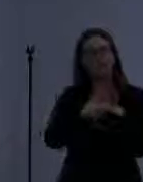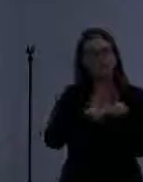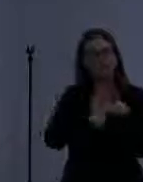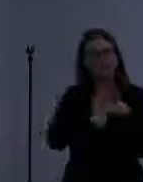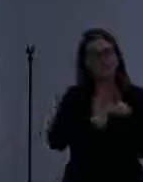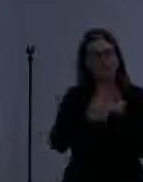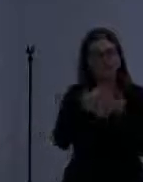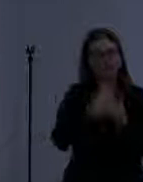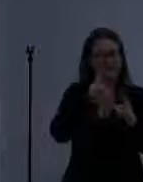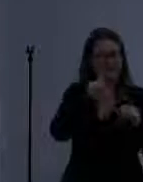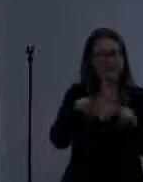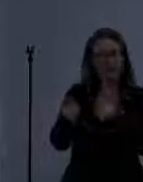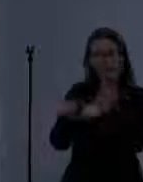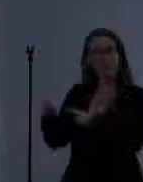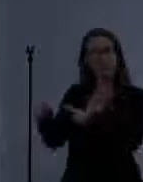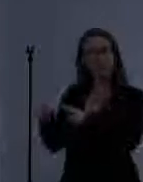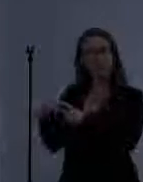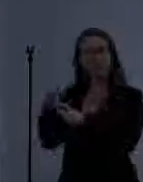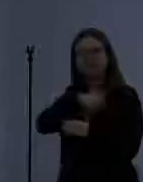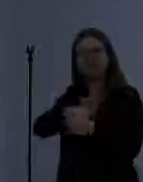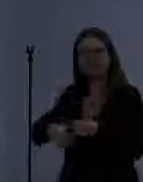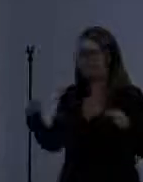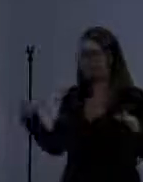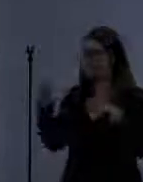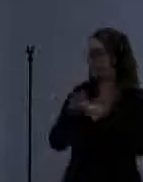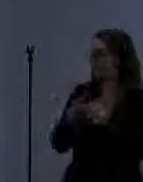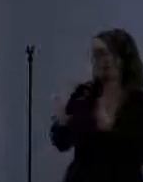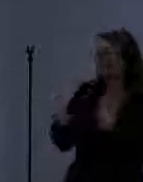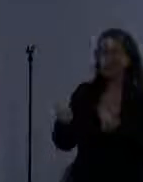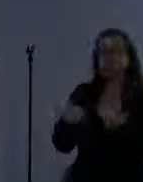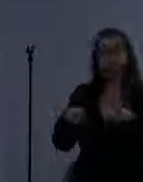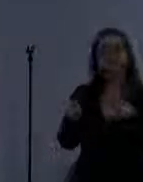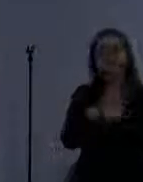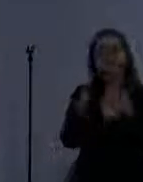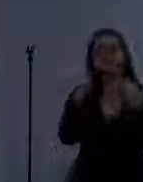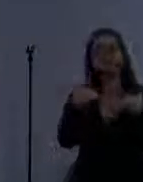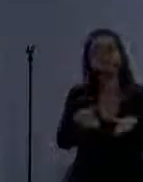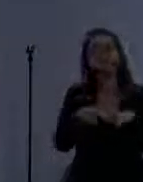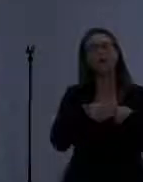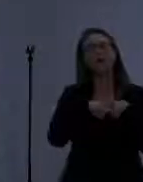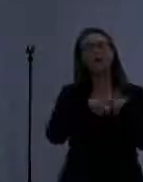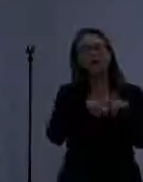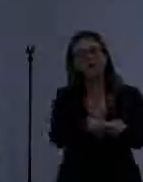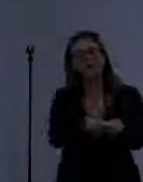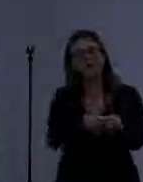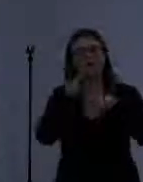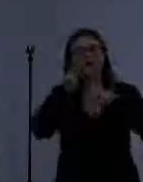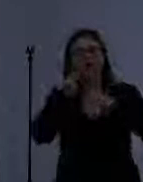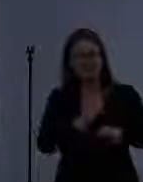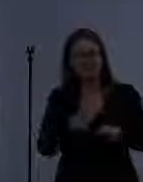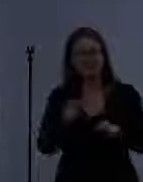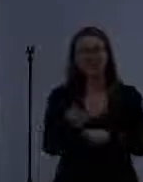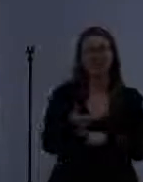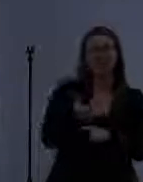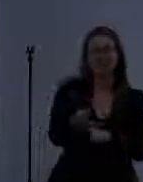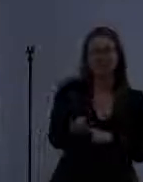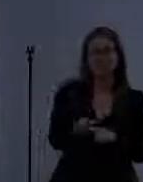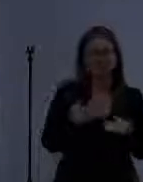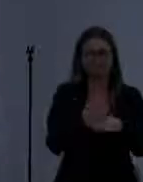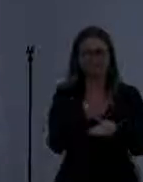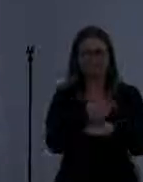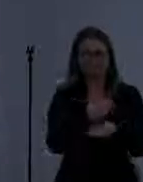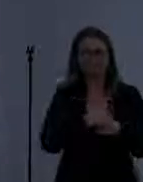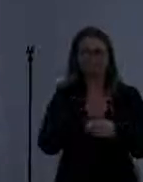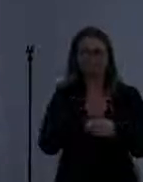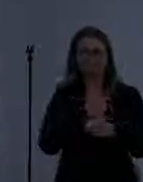itself. And of course, the compliance, investigations and enforcement functions. They're the people that you